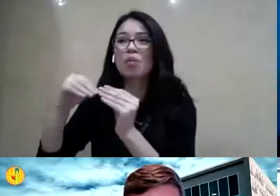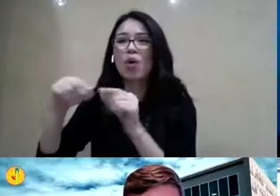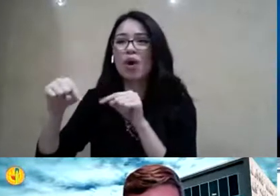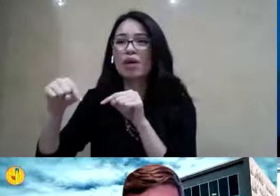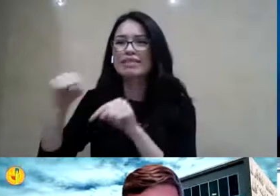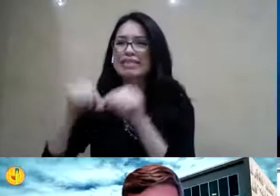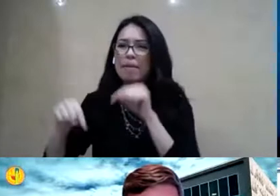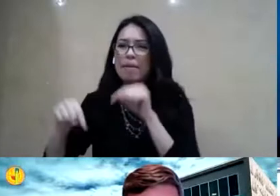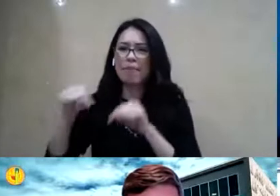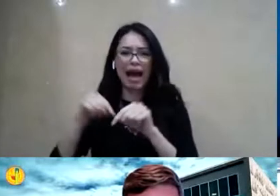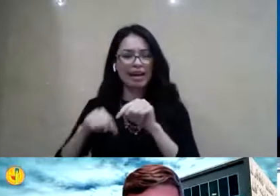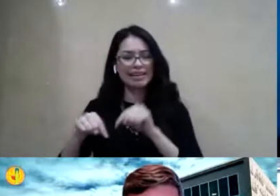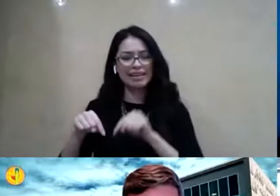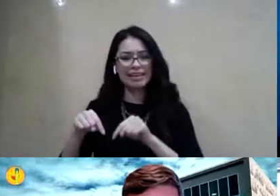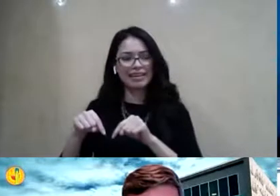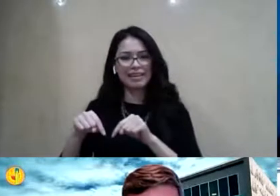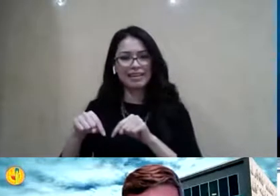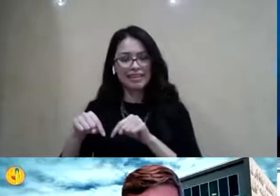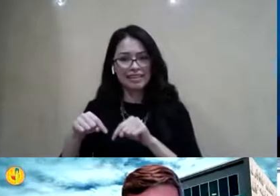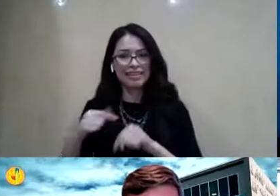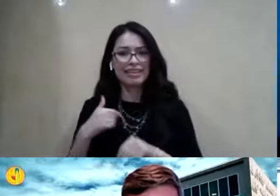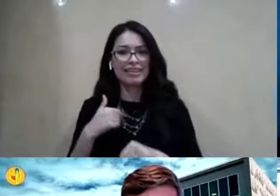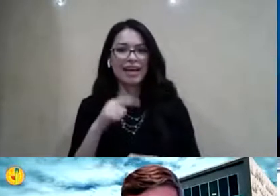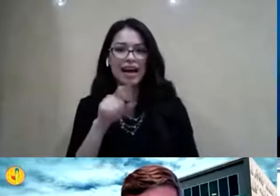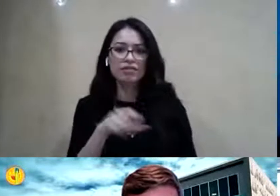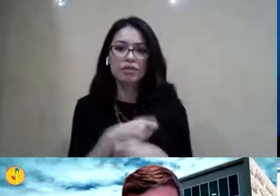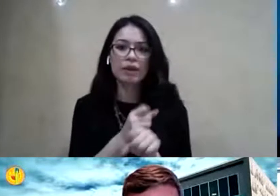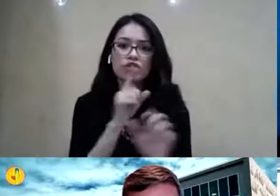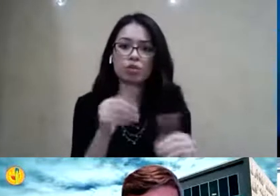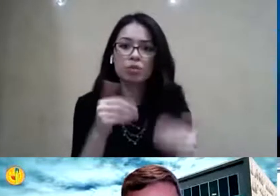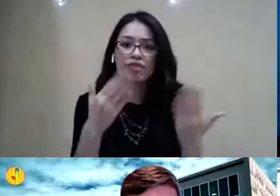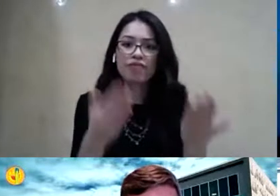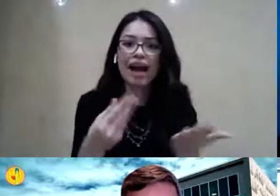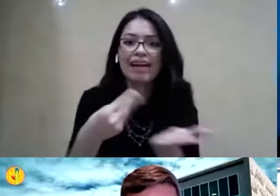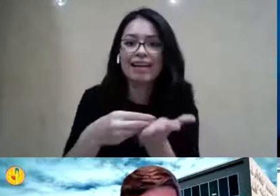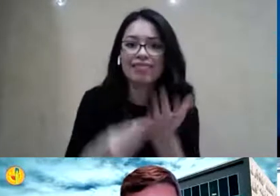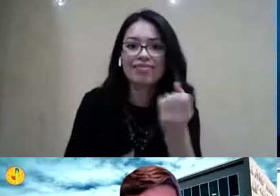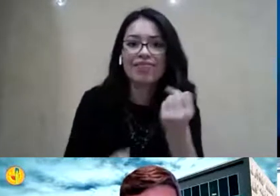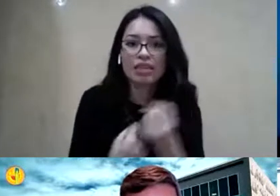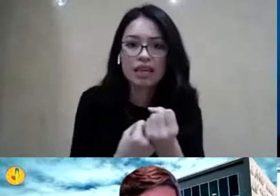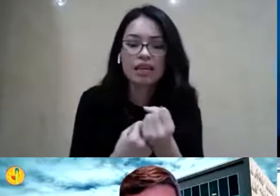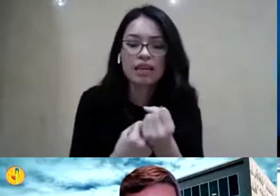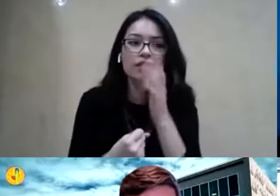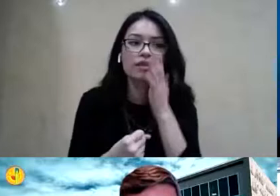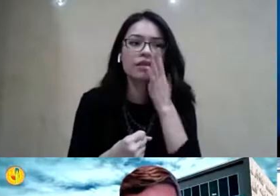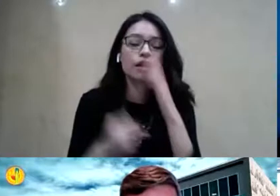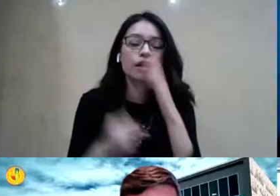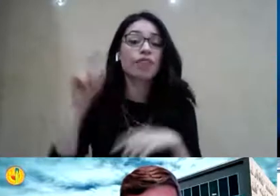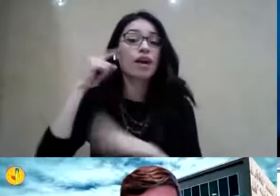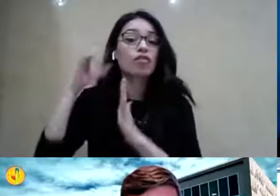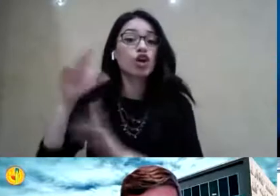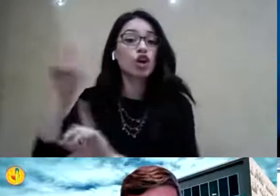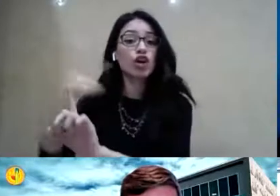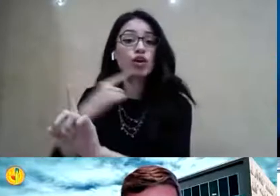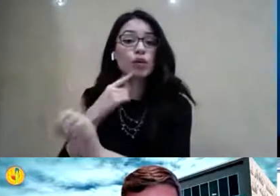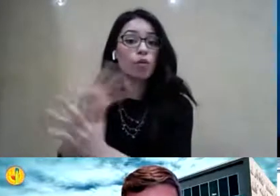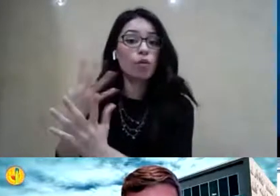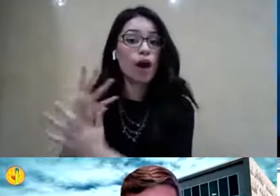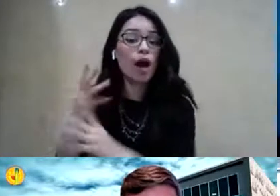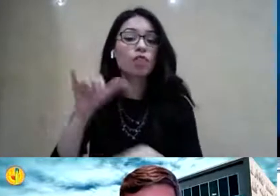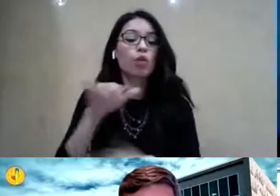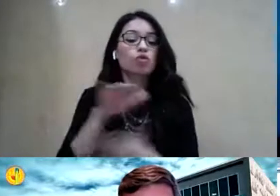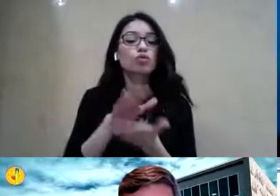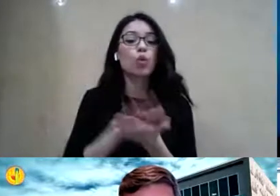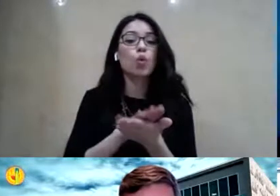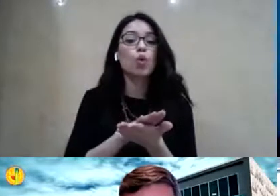California in making sure we provide funding to students in schools with the highest needs. What the governor proposed was those schools by February 1st that were